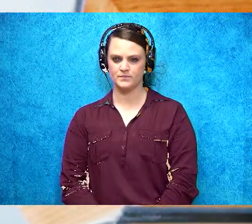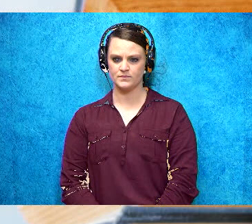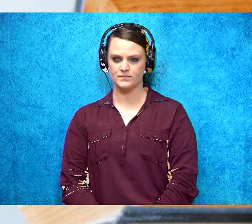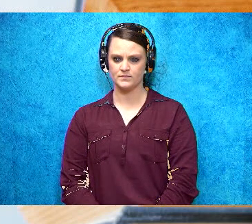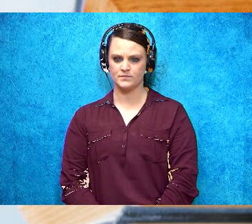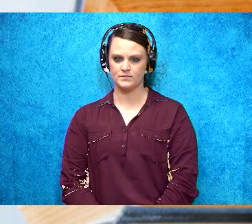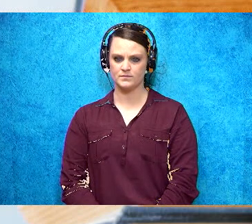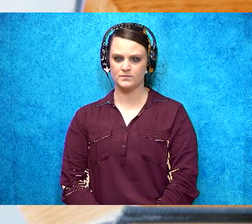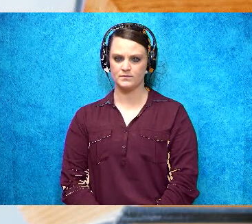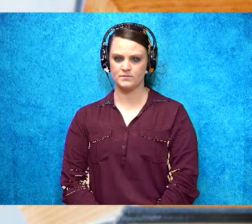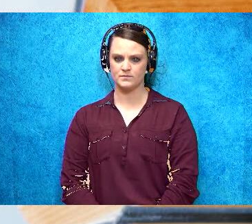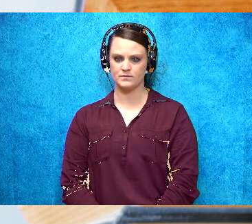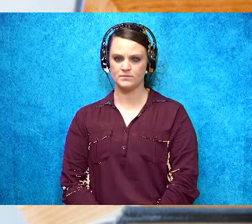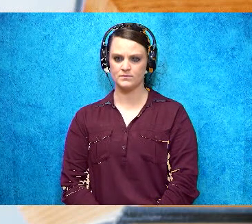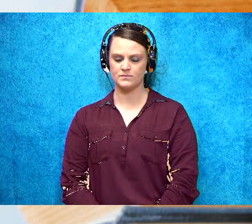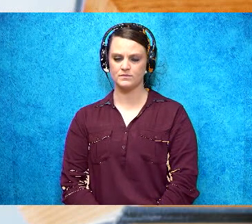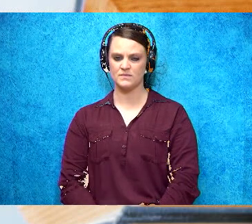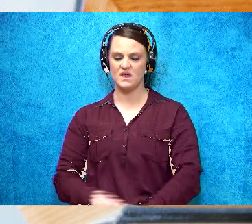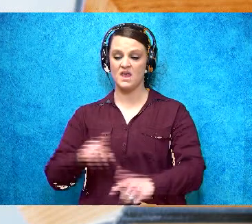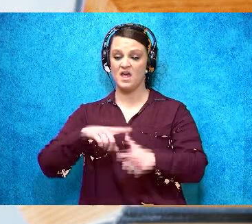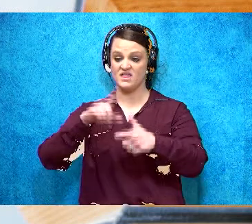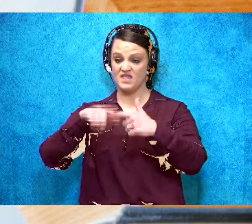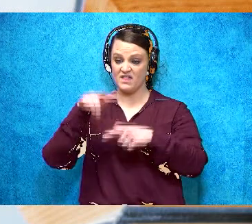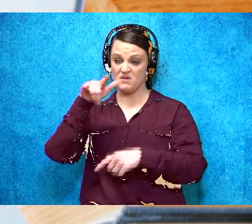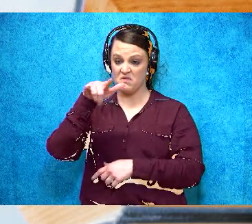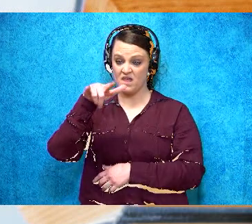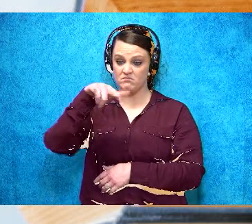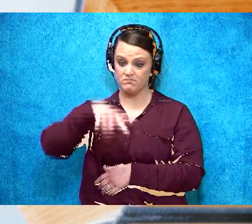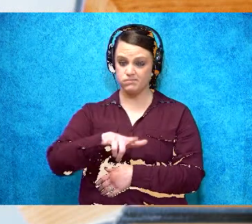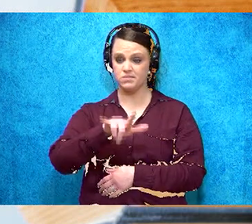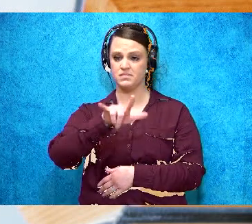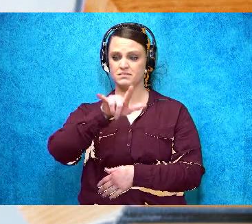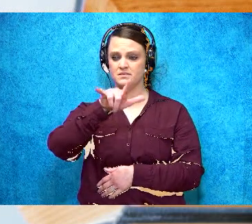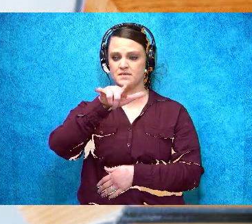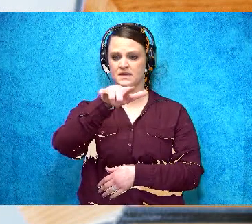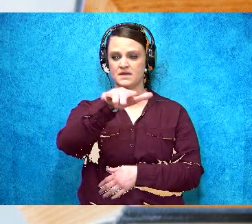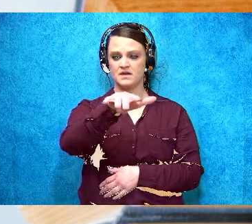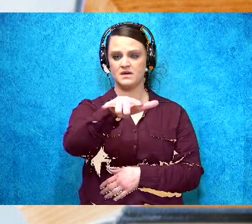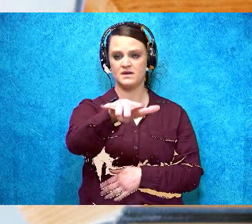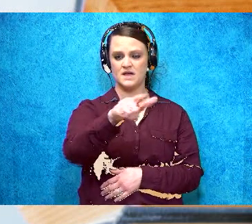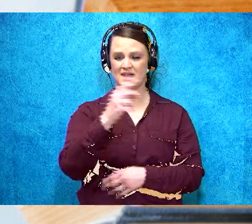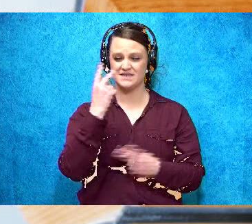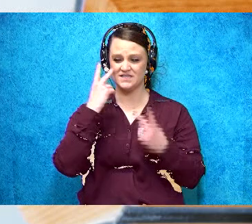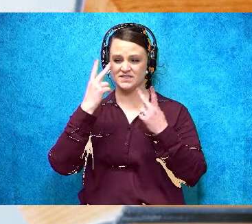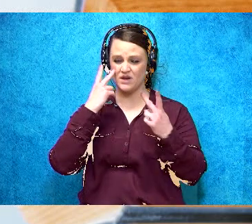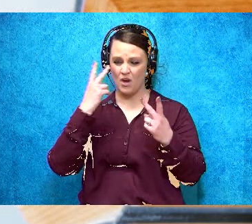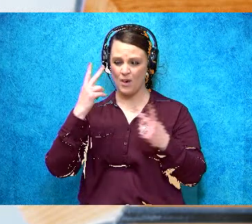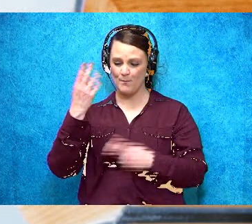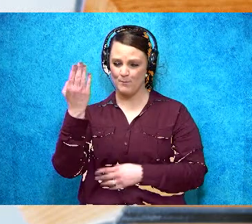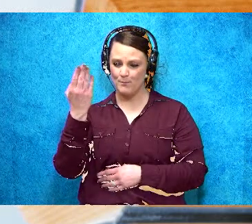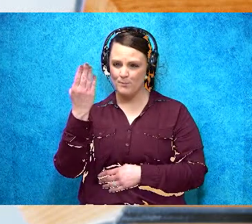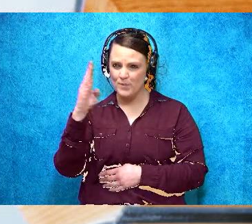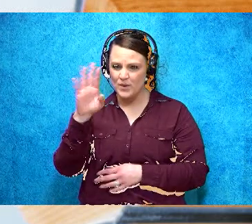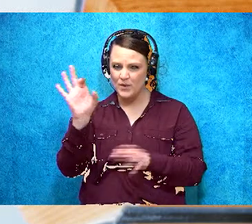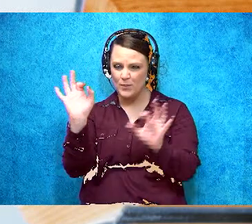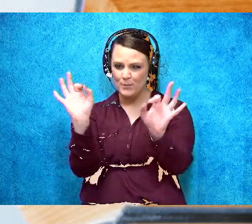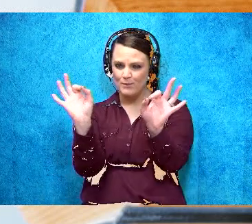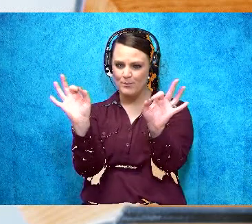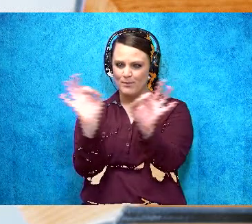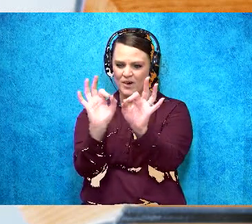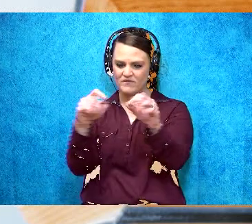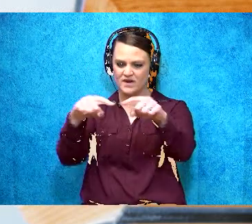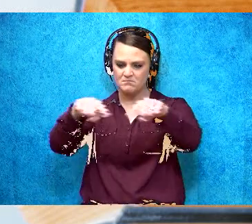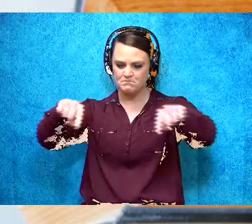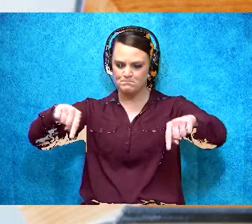Blue-gray of the mountains speeding toward them. Then the plane banked again, and George saw a blue and almost perfectly round